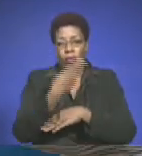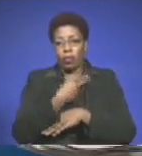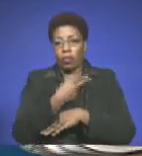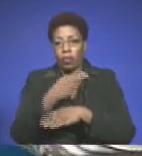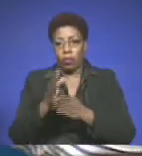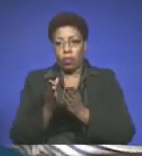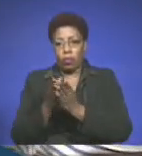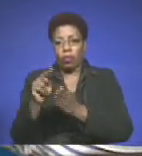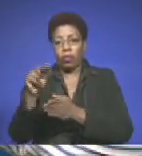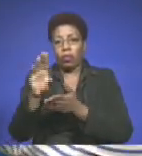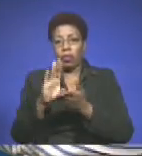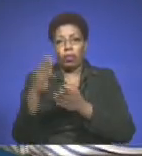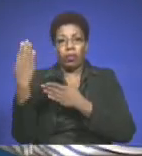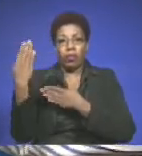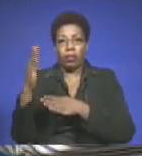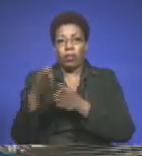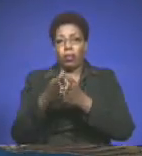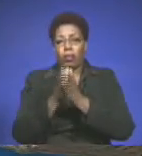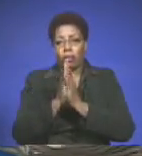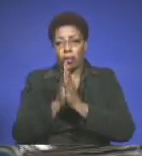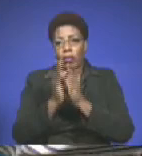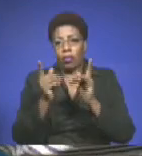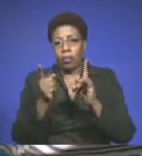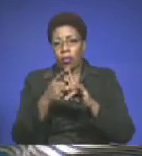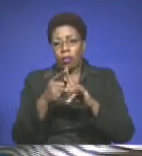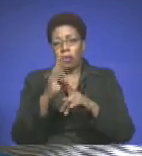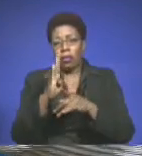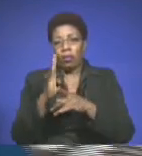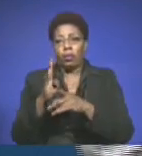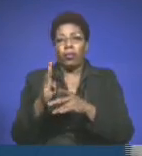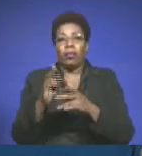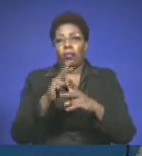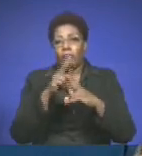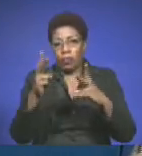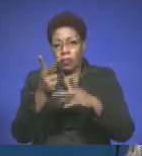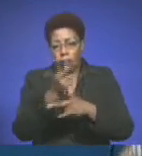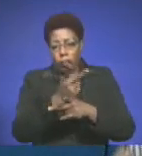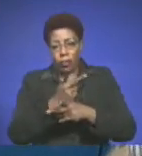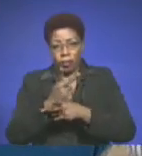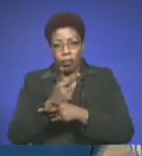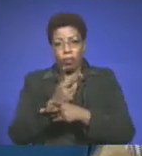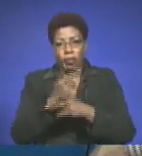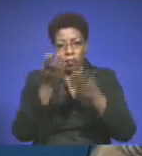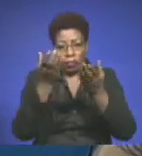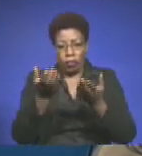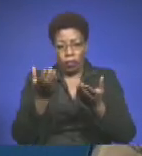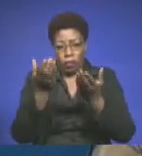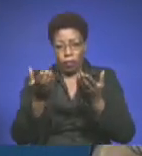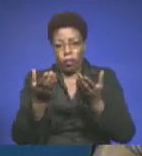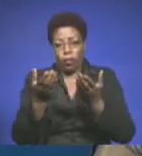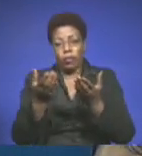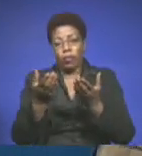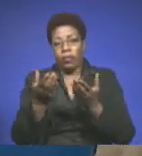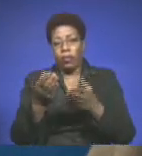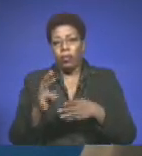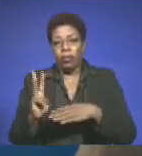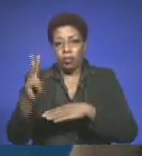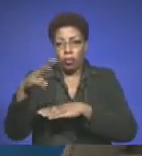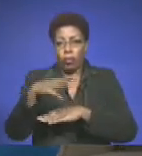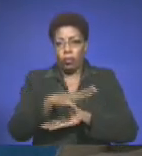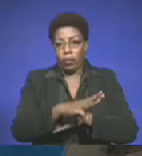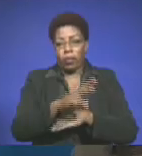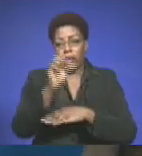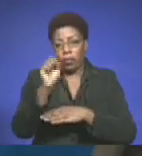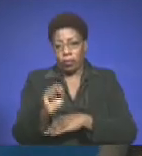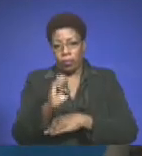of the northwest and central Bahamas are asked to exercise extreme caution for these very heavy swells and battering waves, particularly